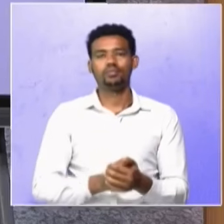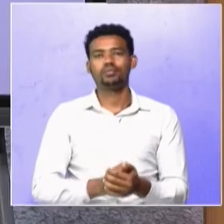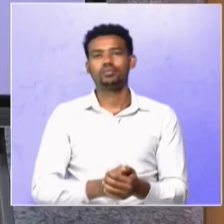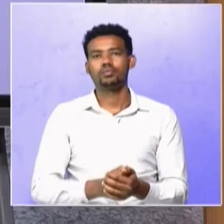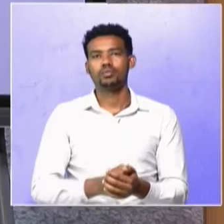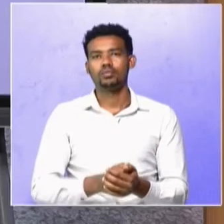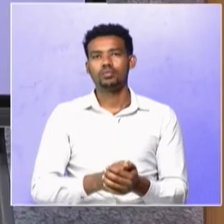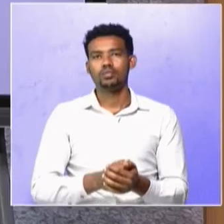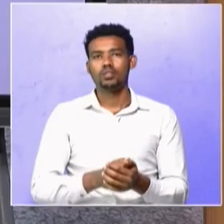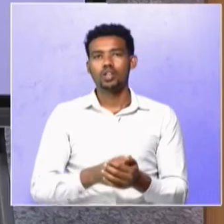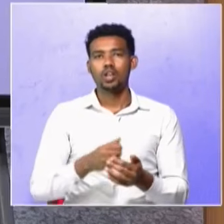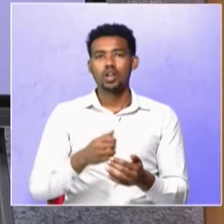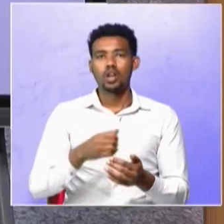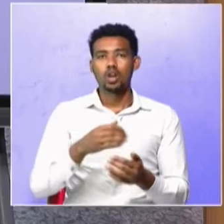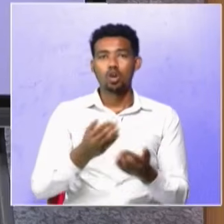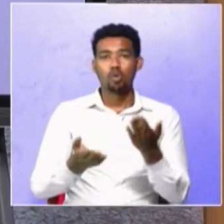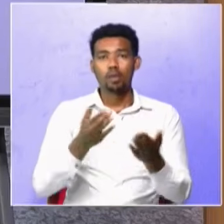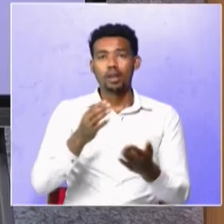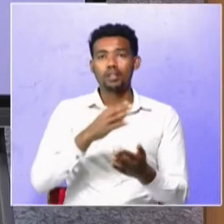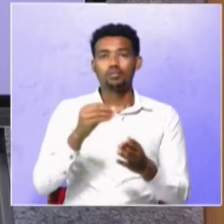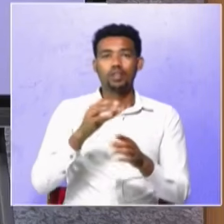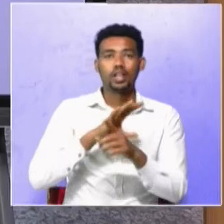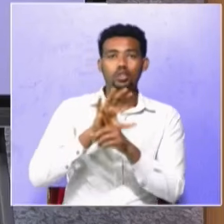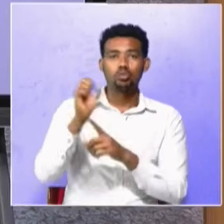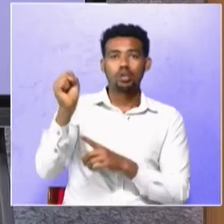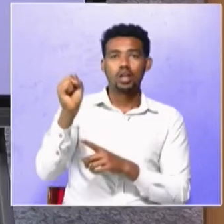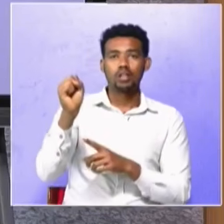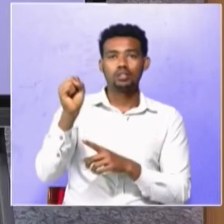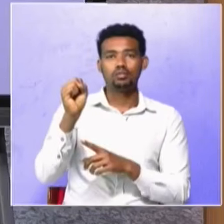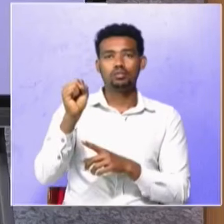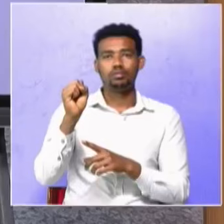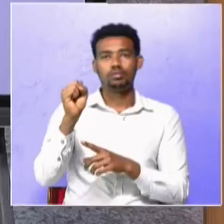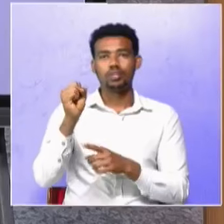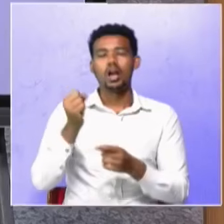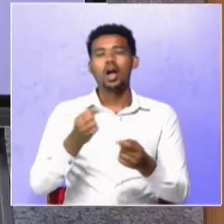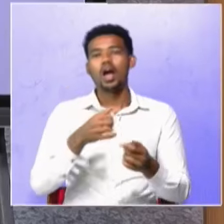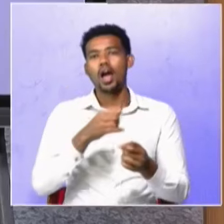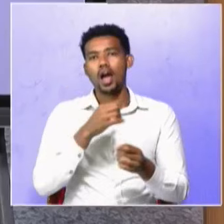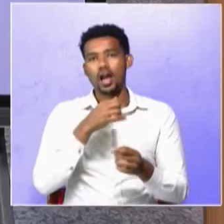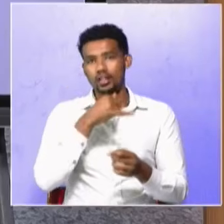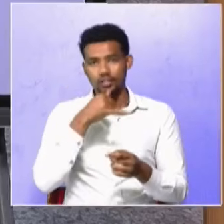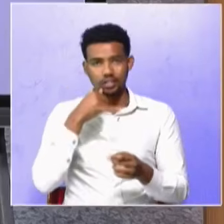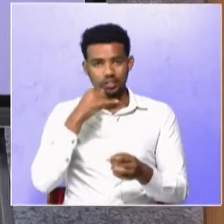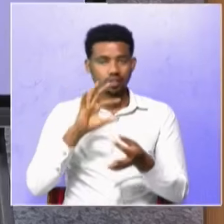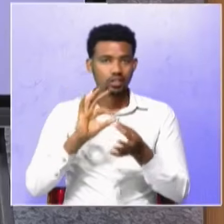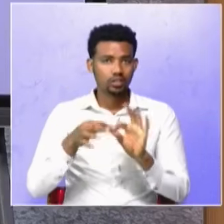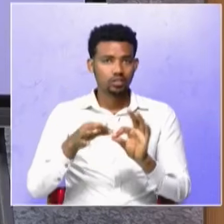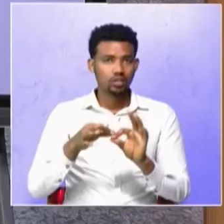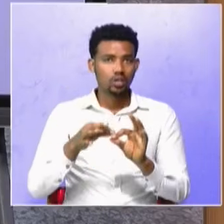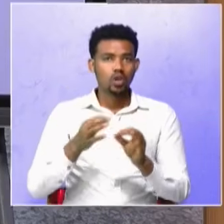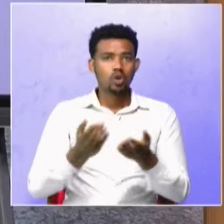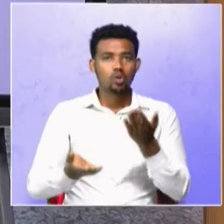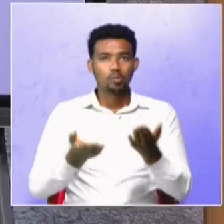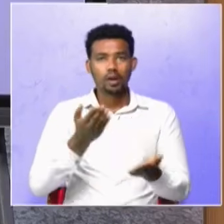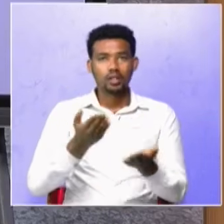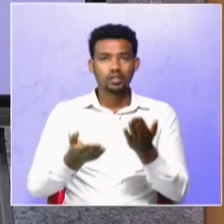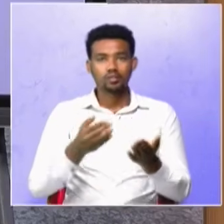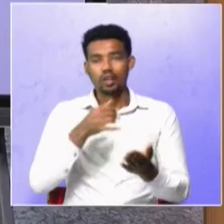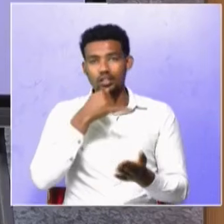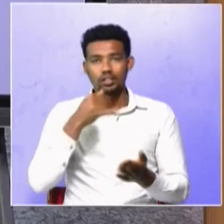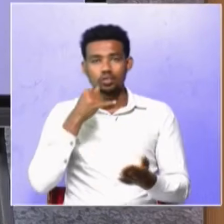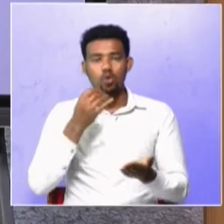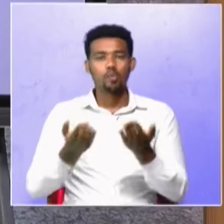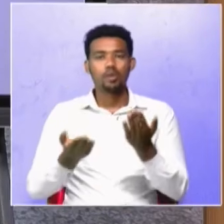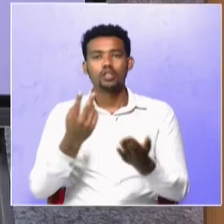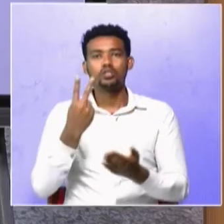adjective and superlative adjective, comparing two things. As a definition, comparative adjective is